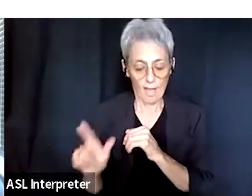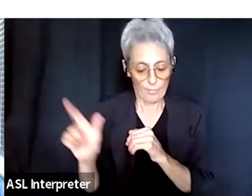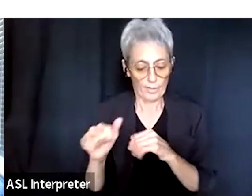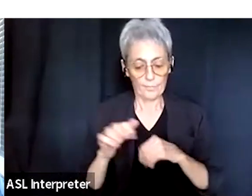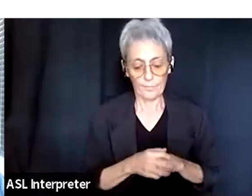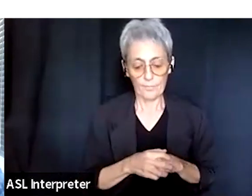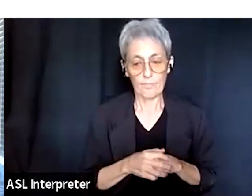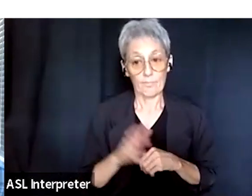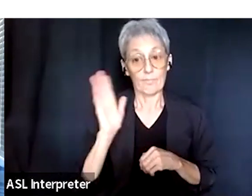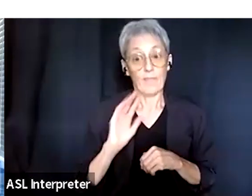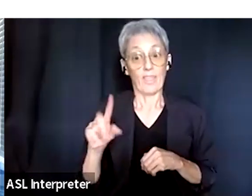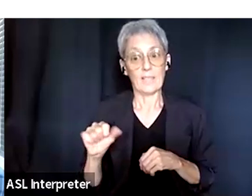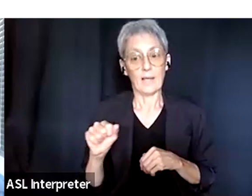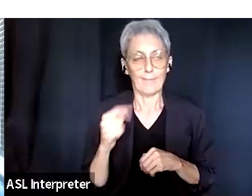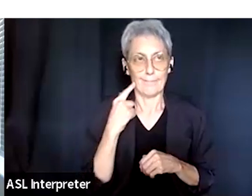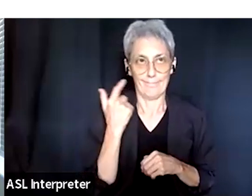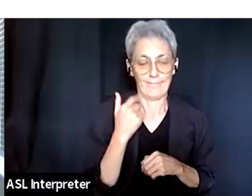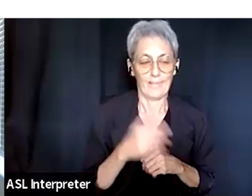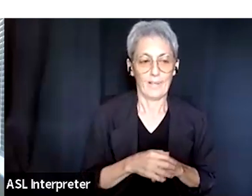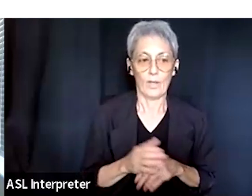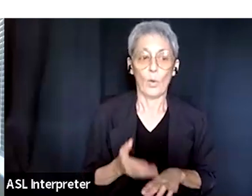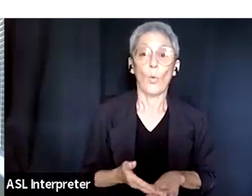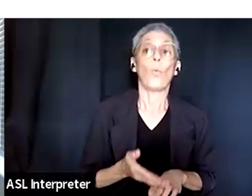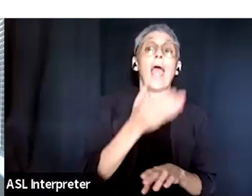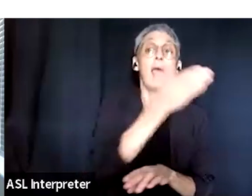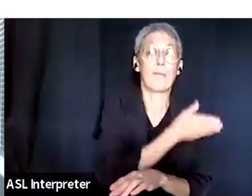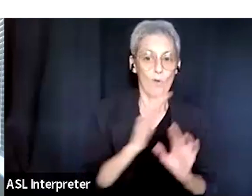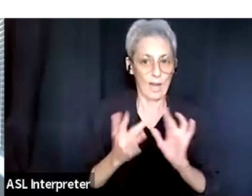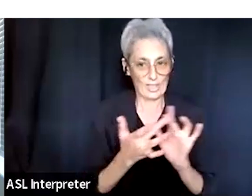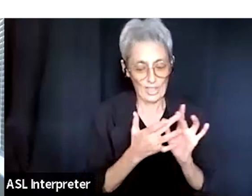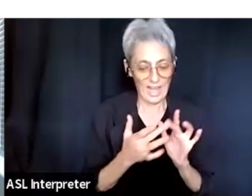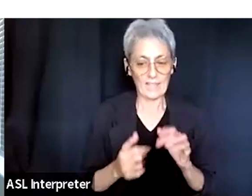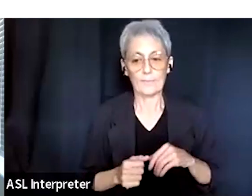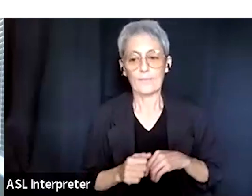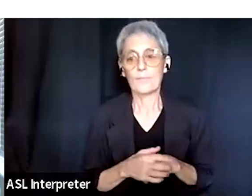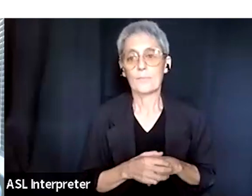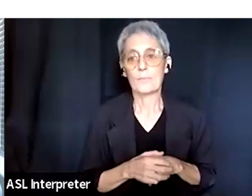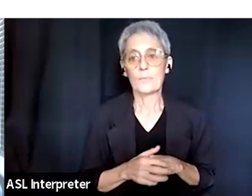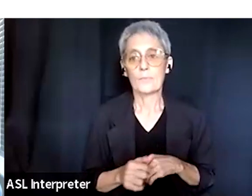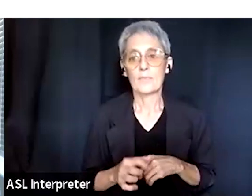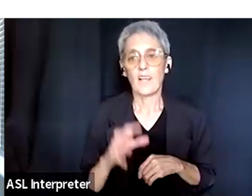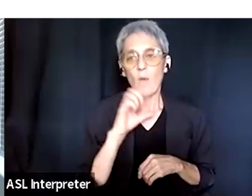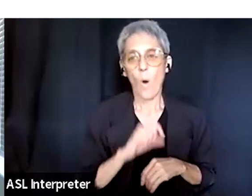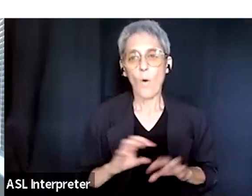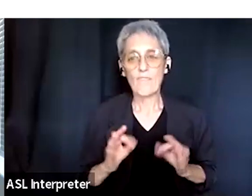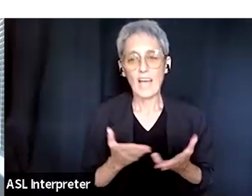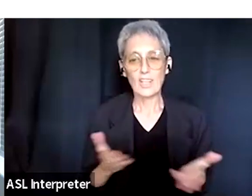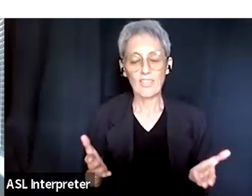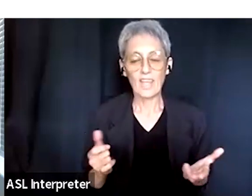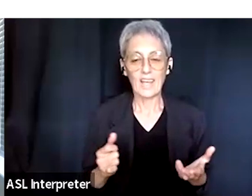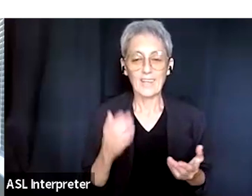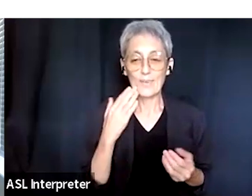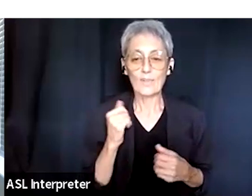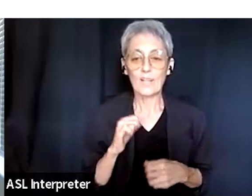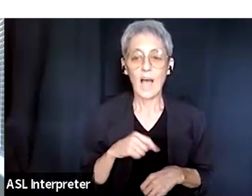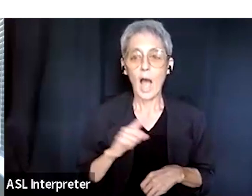days, I think, well before the internet. I was doing that old-fashioned thing. I was wandering across the bookshelves